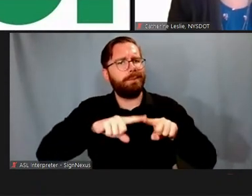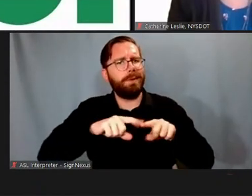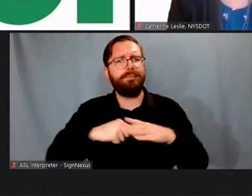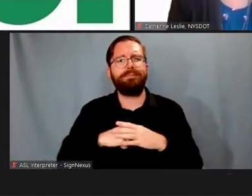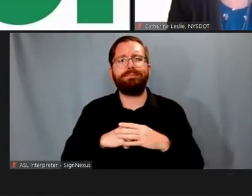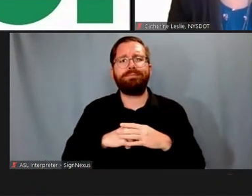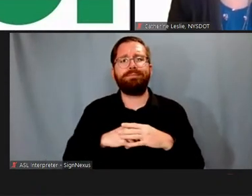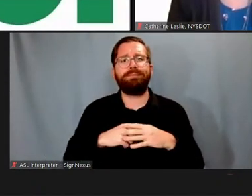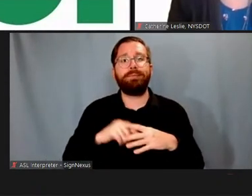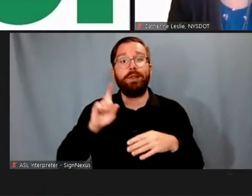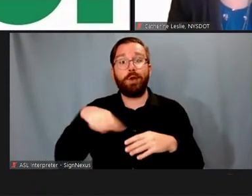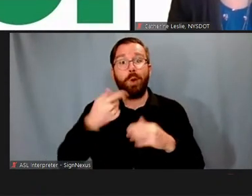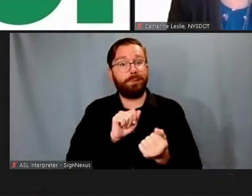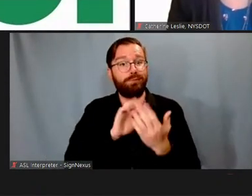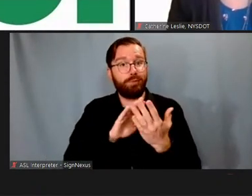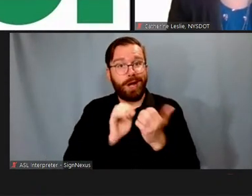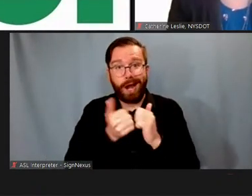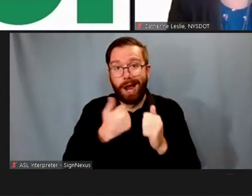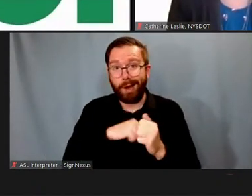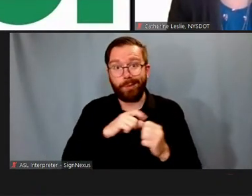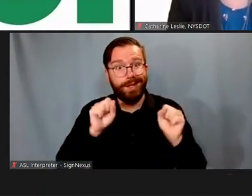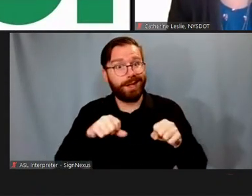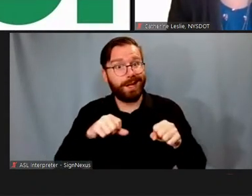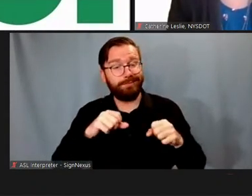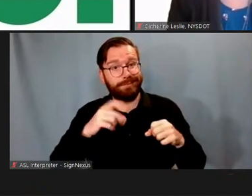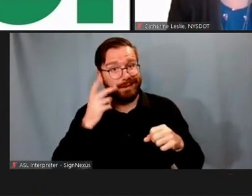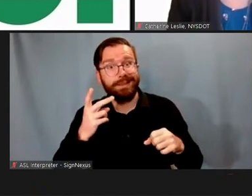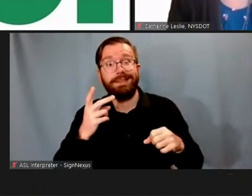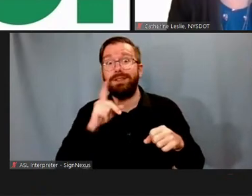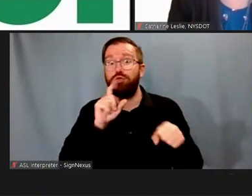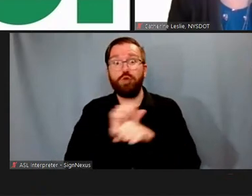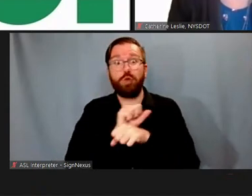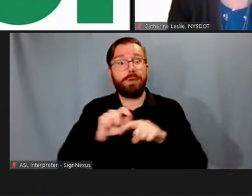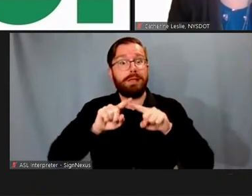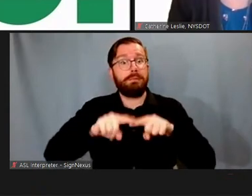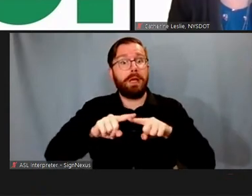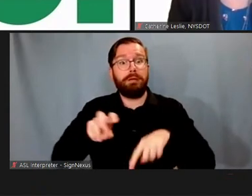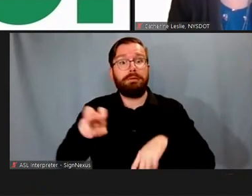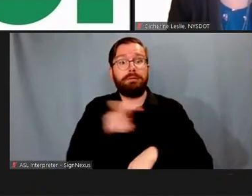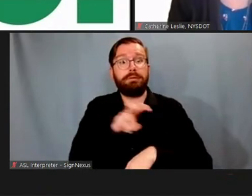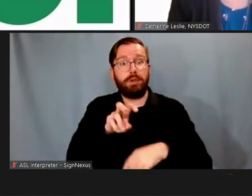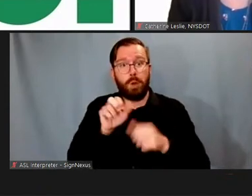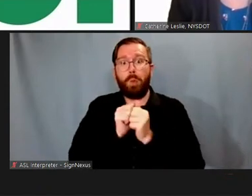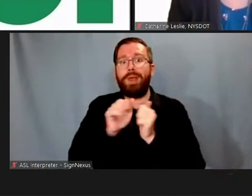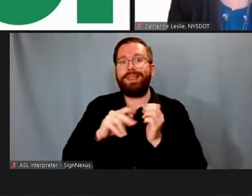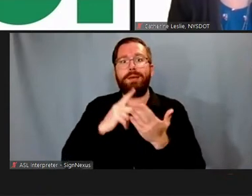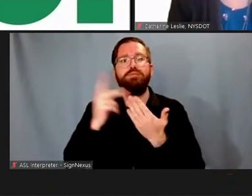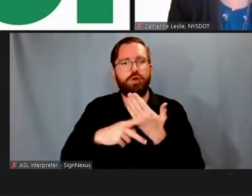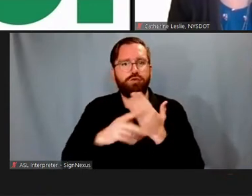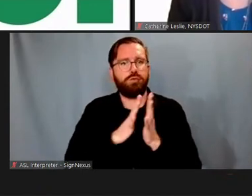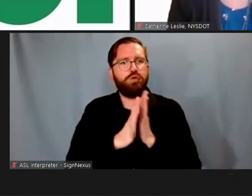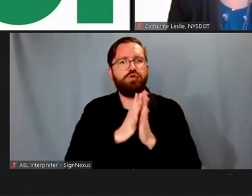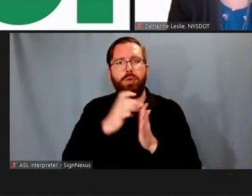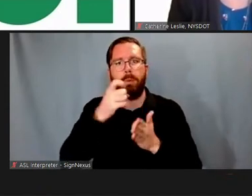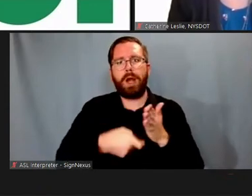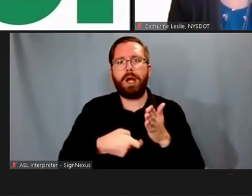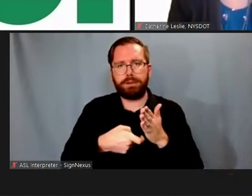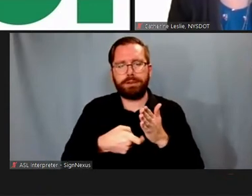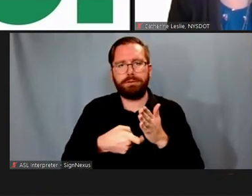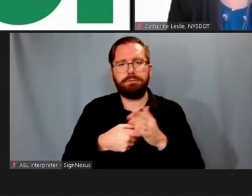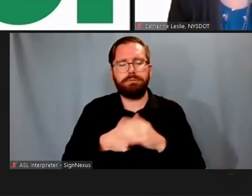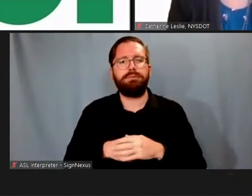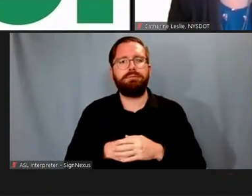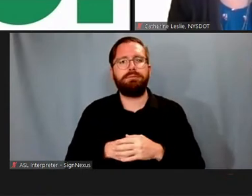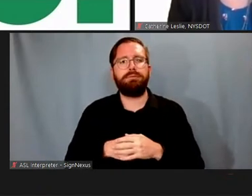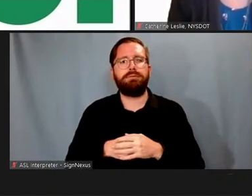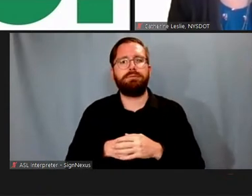only way we can see a reliable transit system delivered for riders is with this program with congestion pricing congestion pricing is the